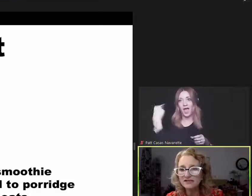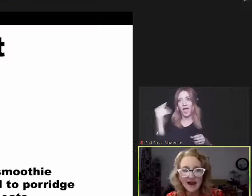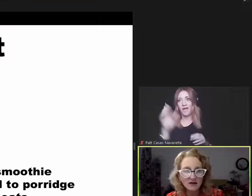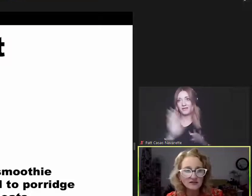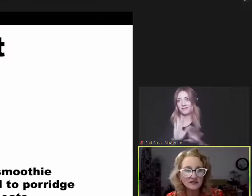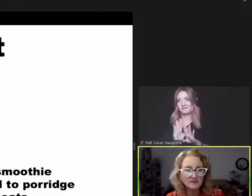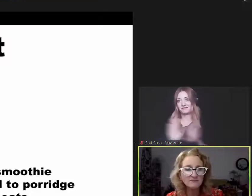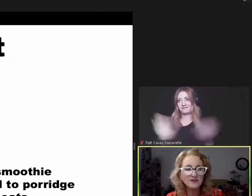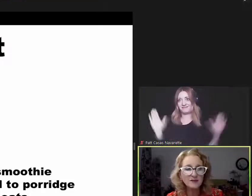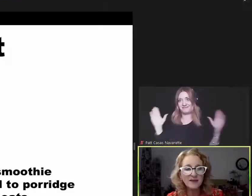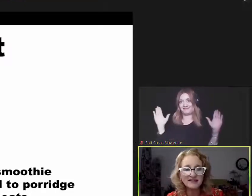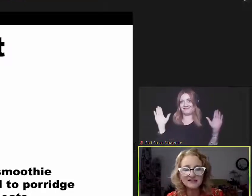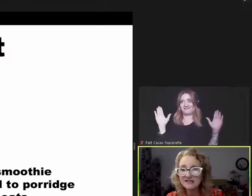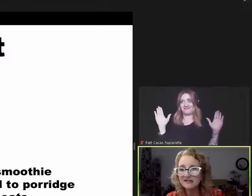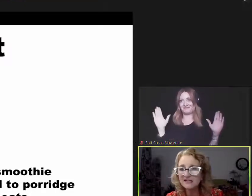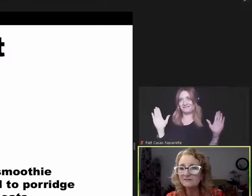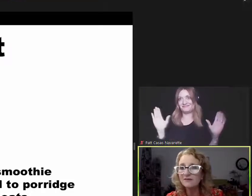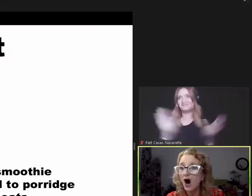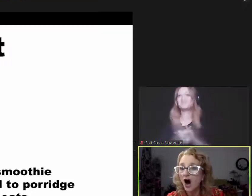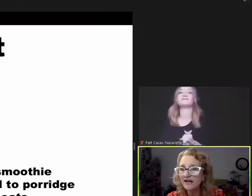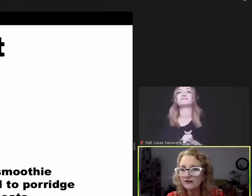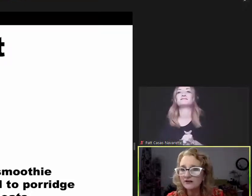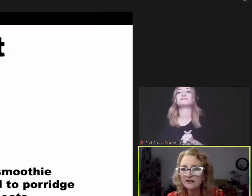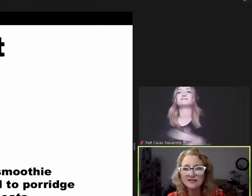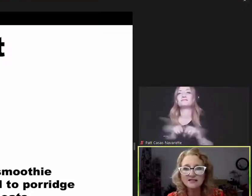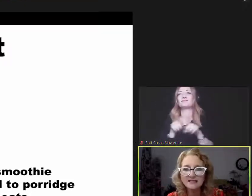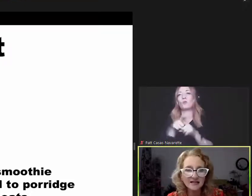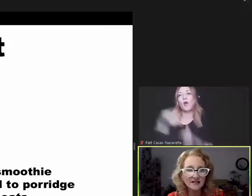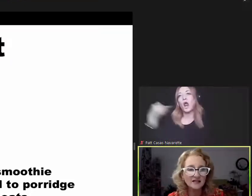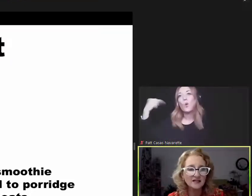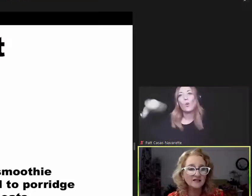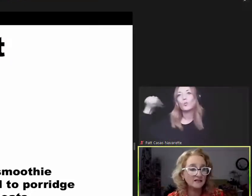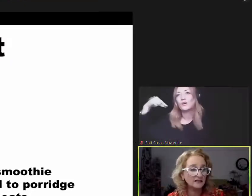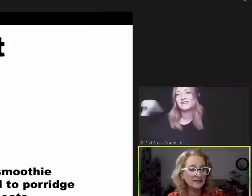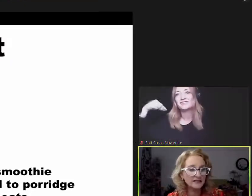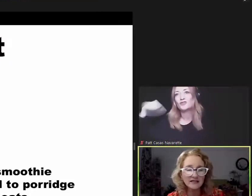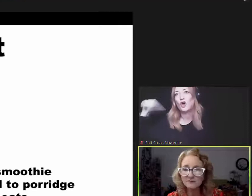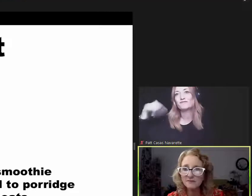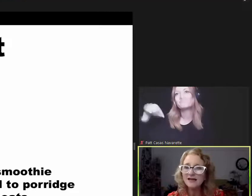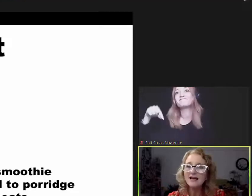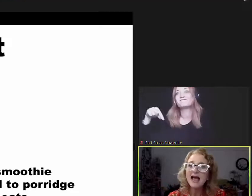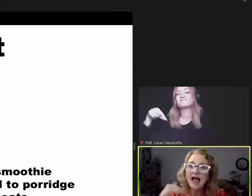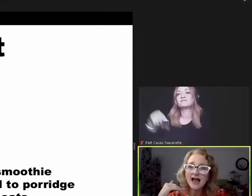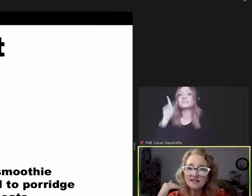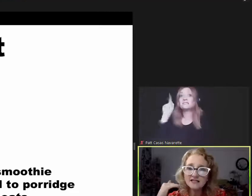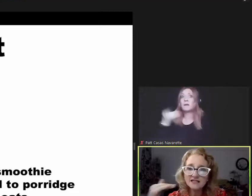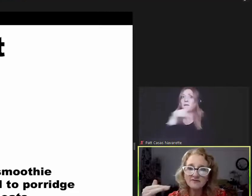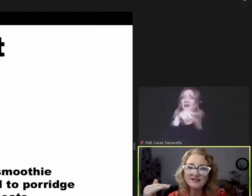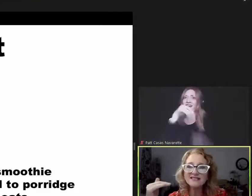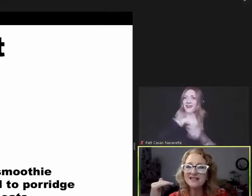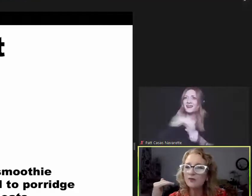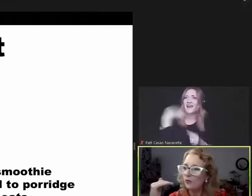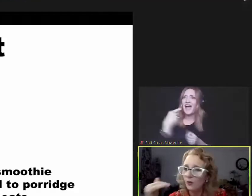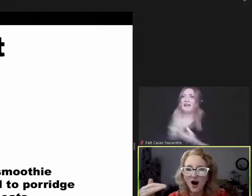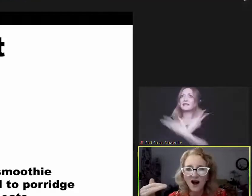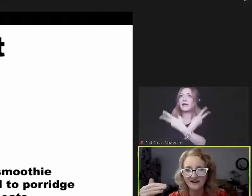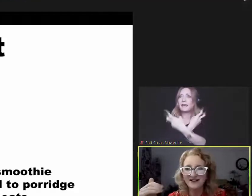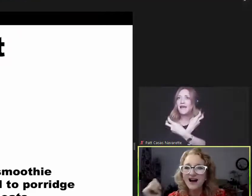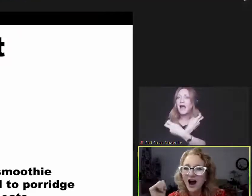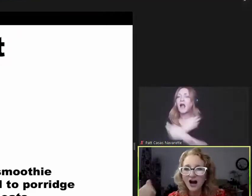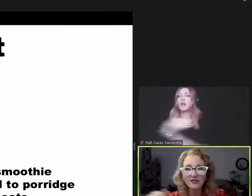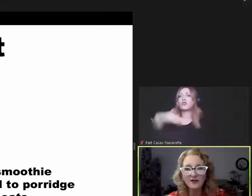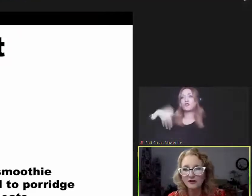minerals calcium, magnesium, iron, zinc, selenium, and